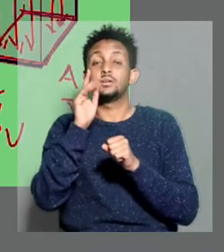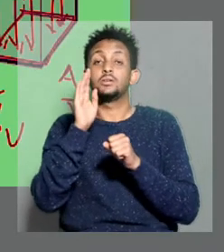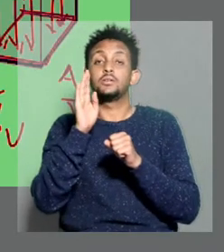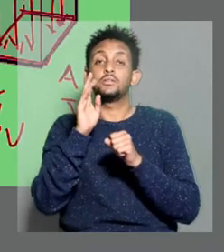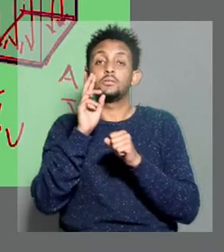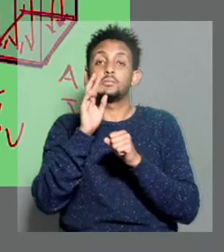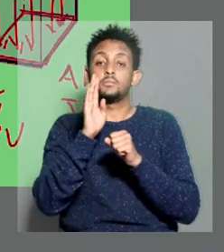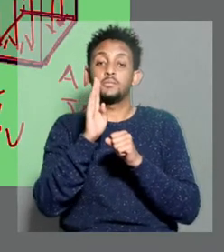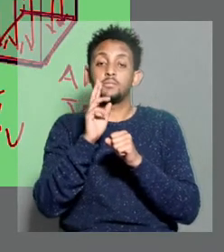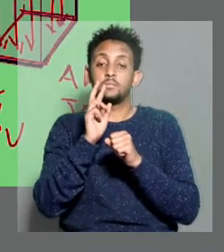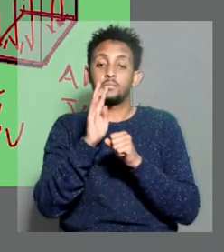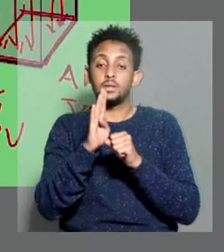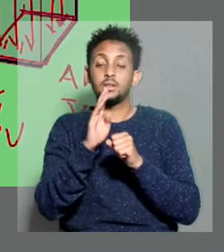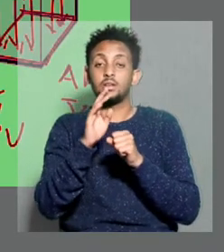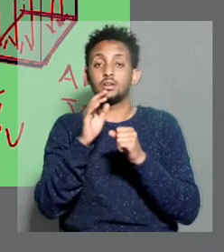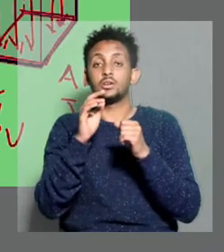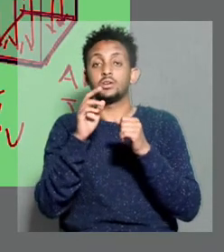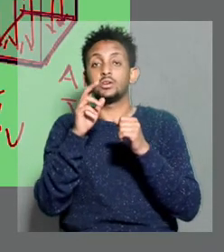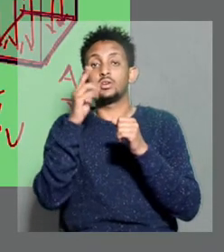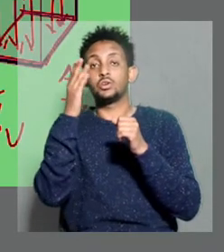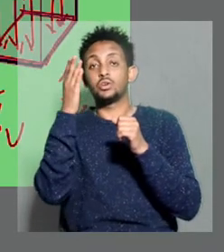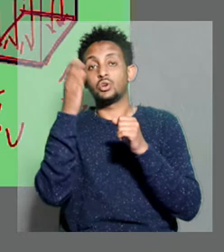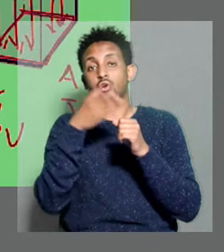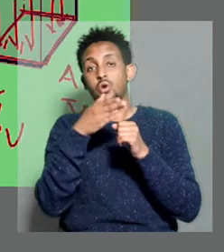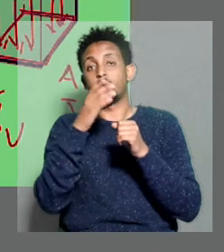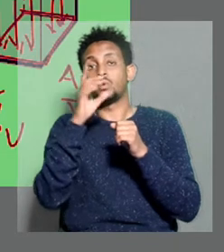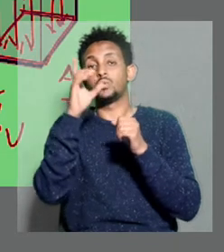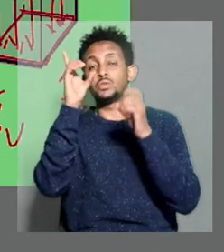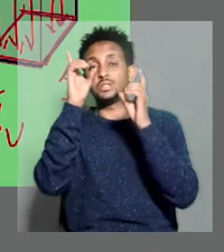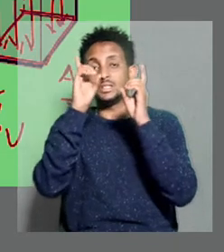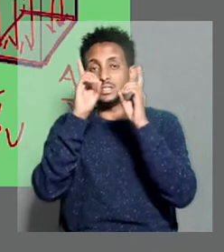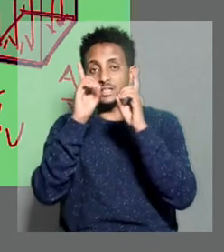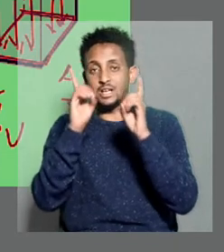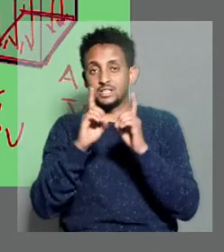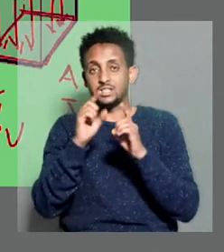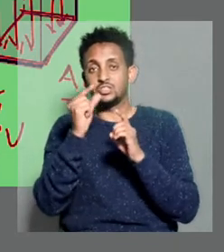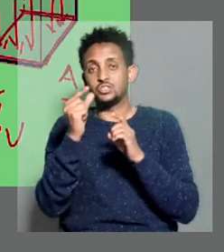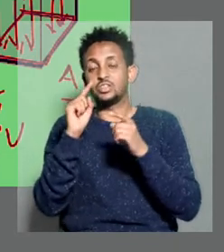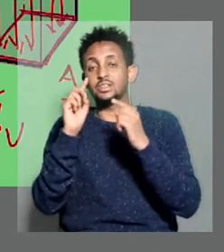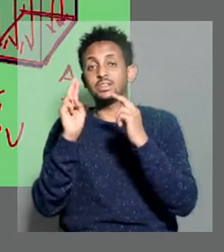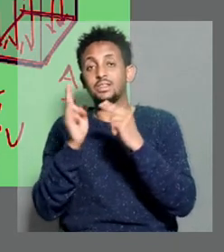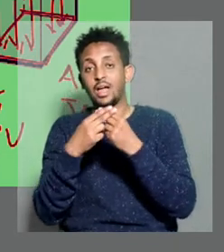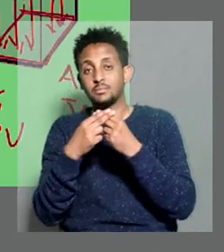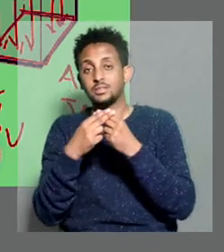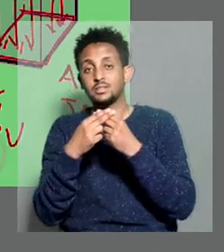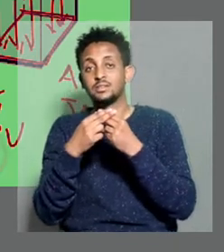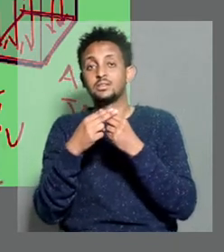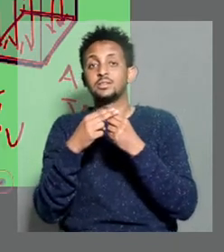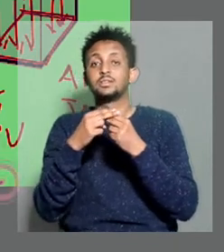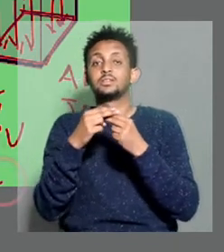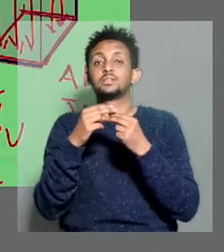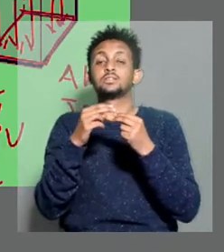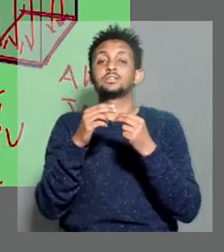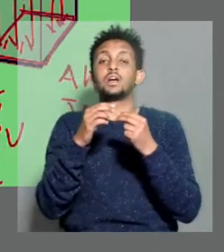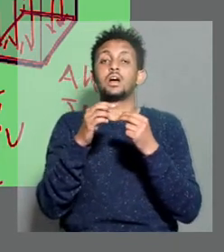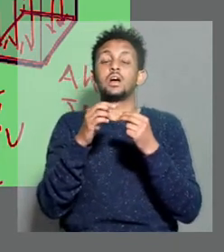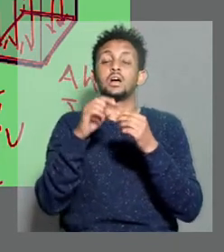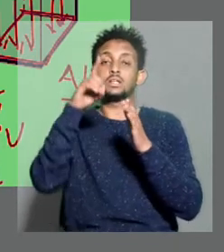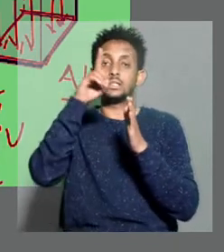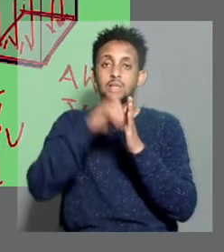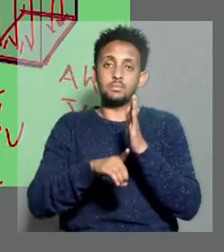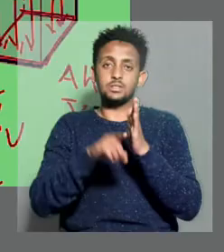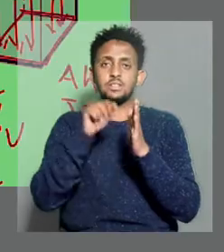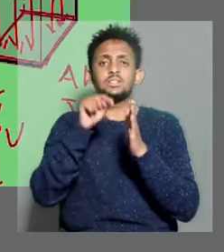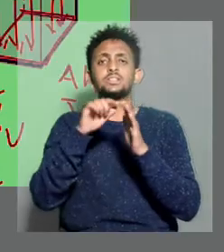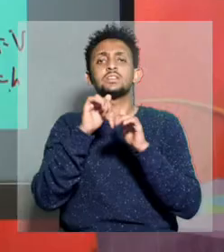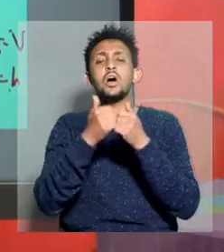liquid can be given as rho, density, gravity G, times the elevation or the depth.